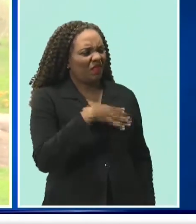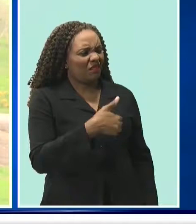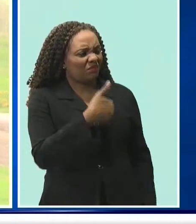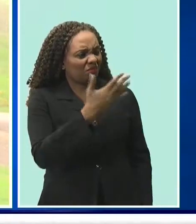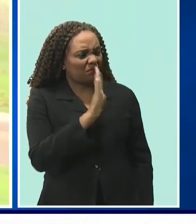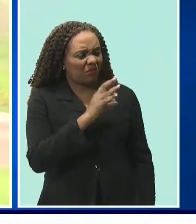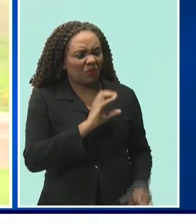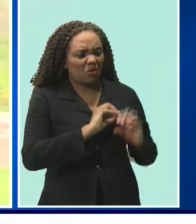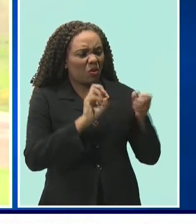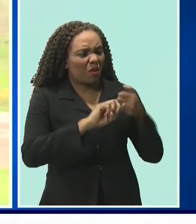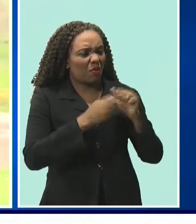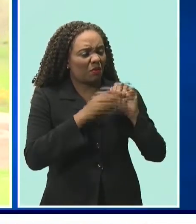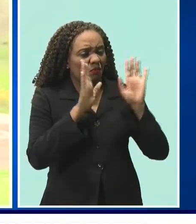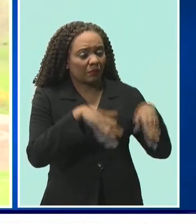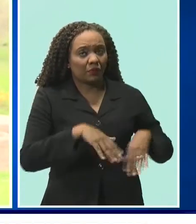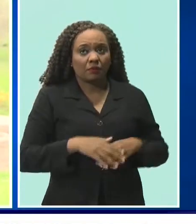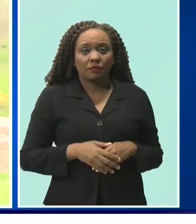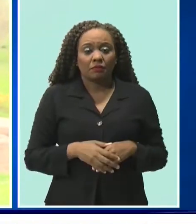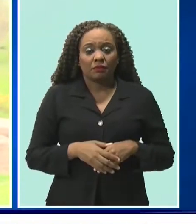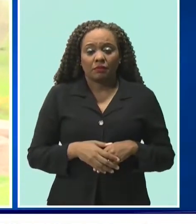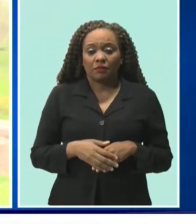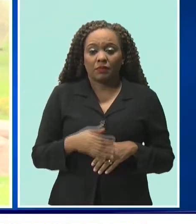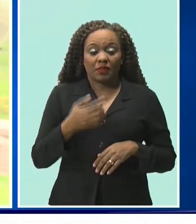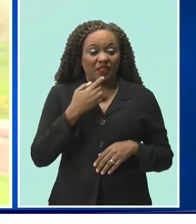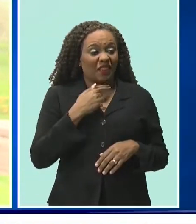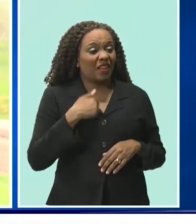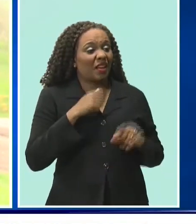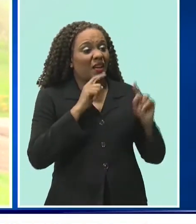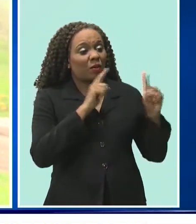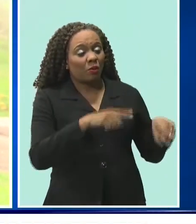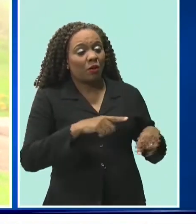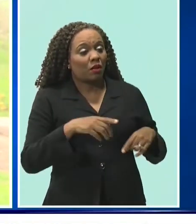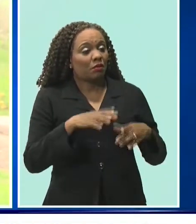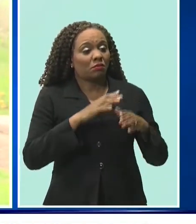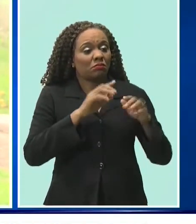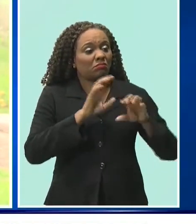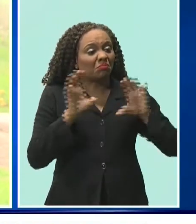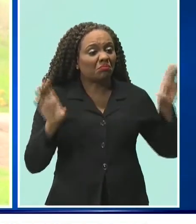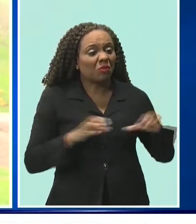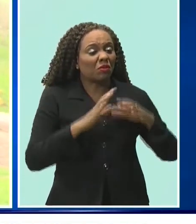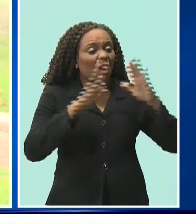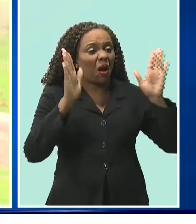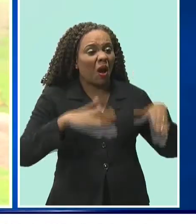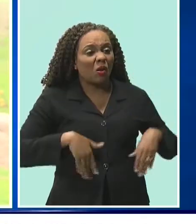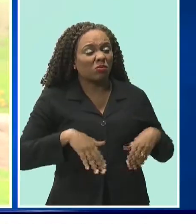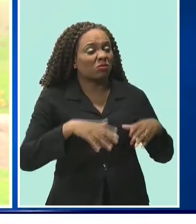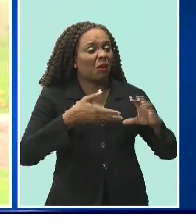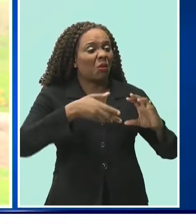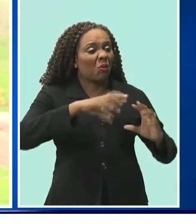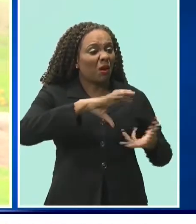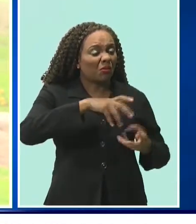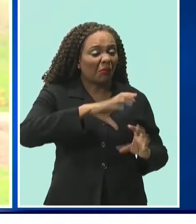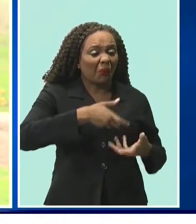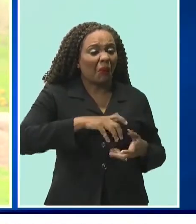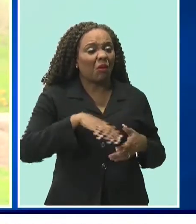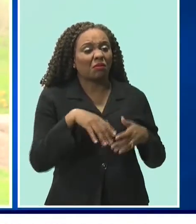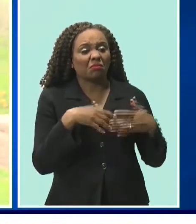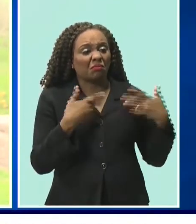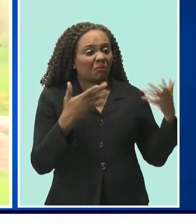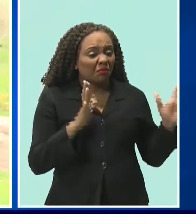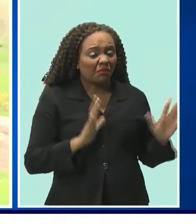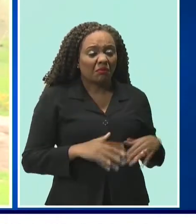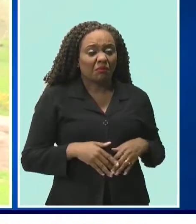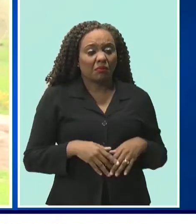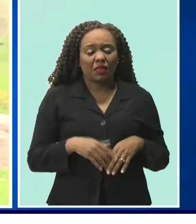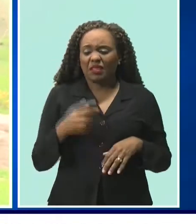you. The last thing Chris tell me, I gotta do some house chores, brother. That's letting me know I gotta wash clothes and things. It's all right, that easy being